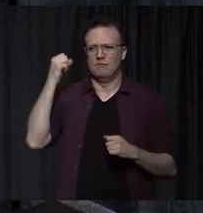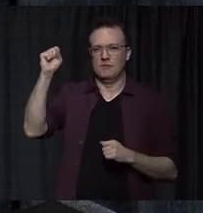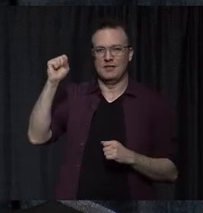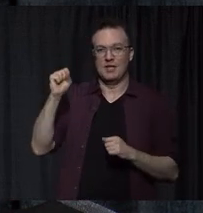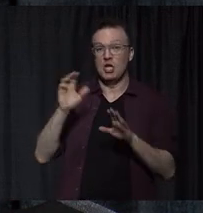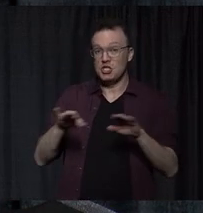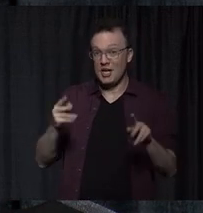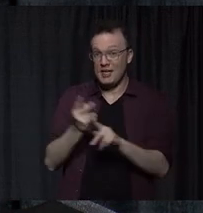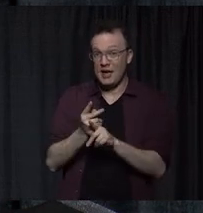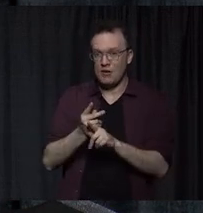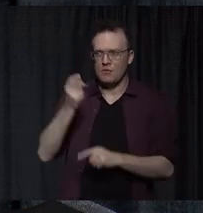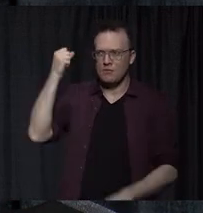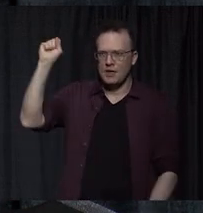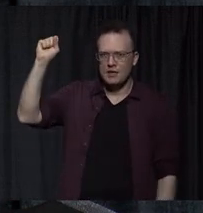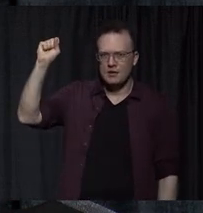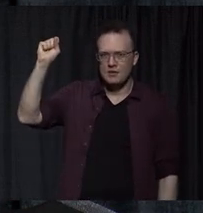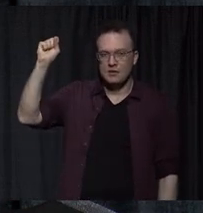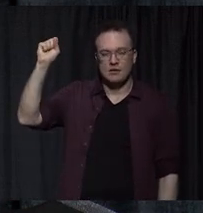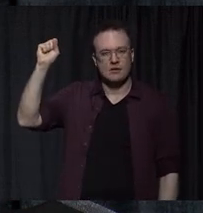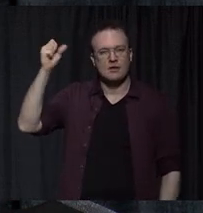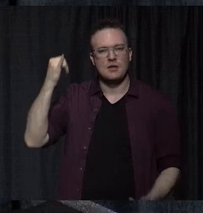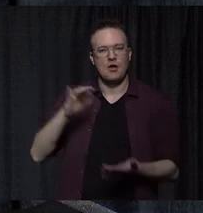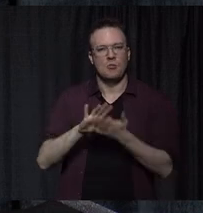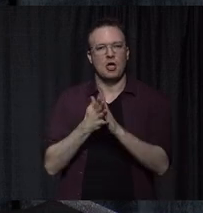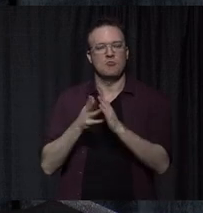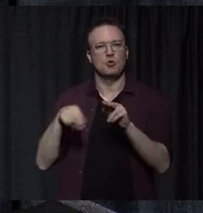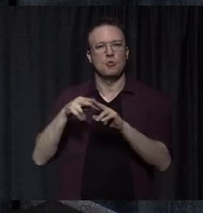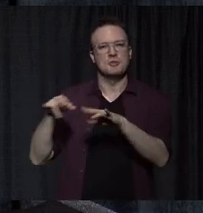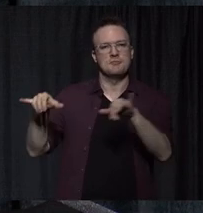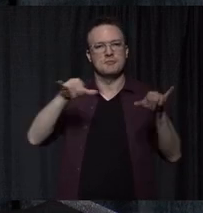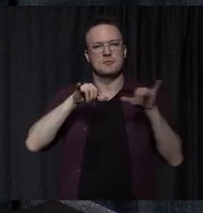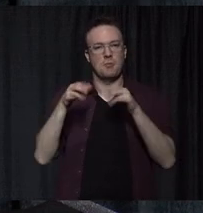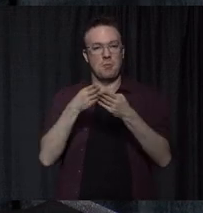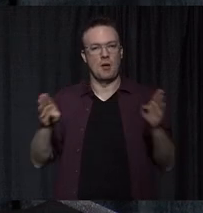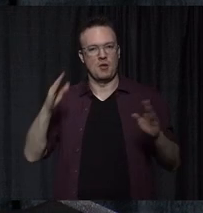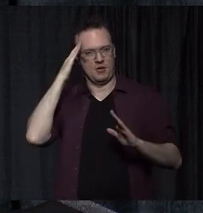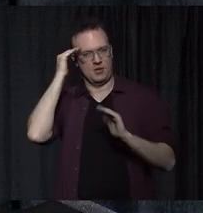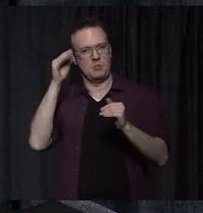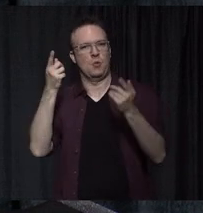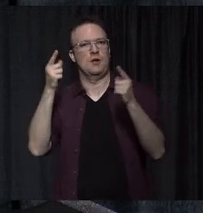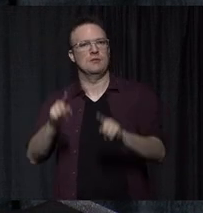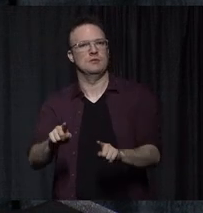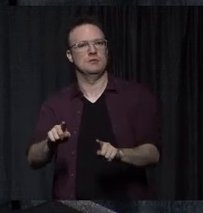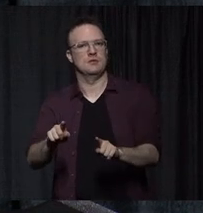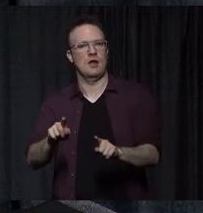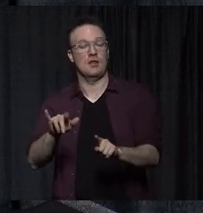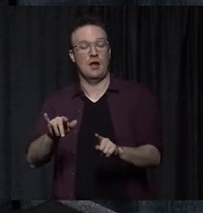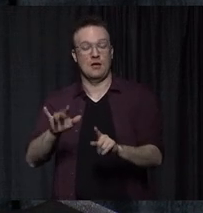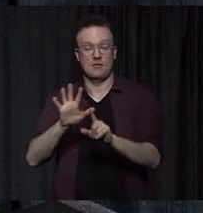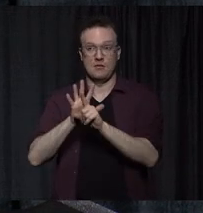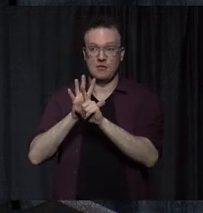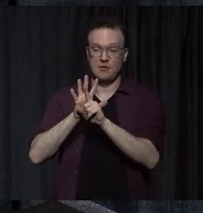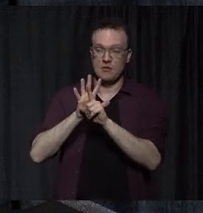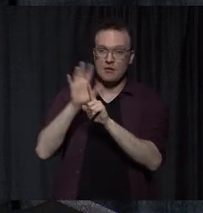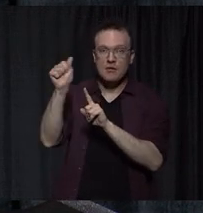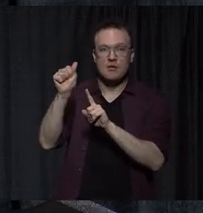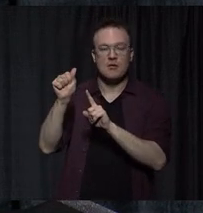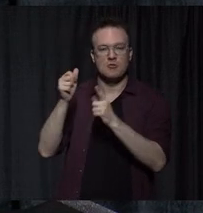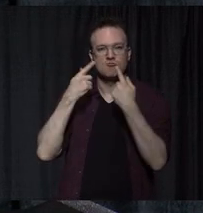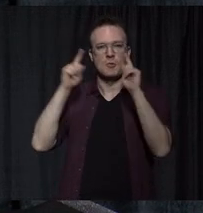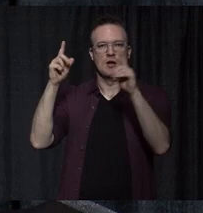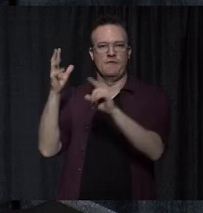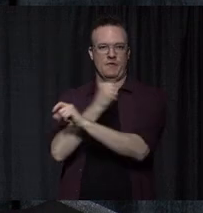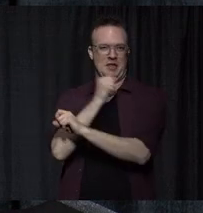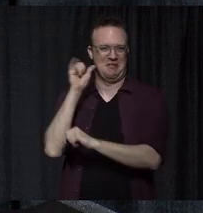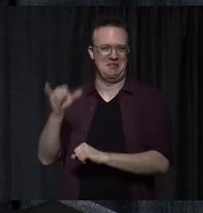was radical, is now a normalized public expectation, and that is a remarkable vindication and